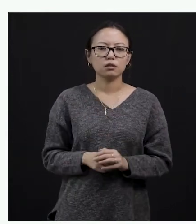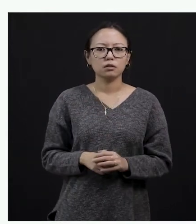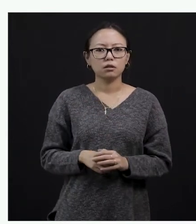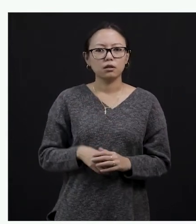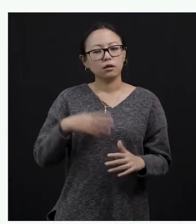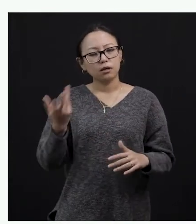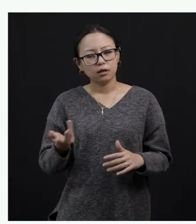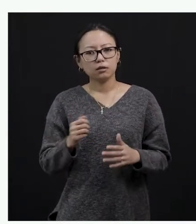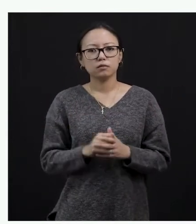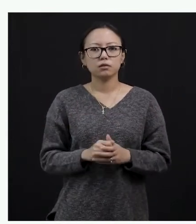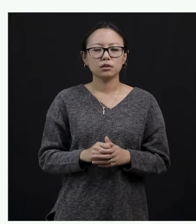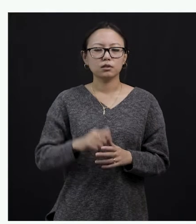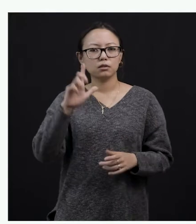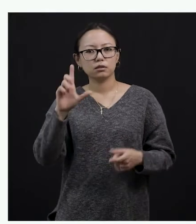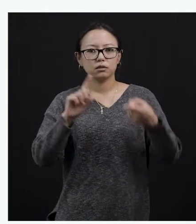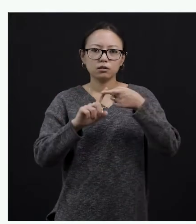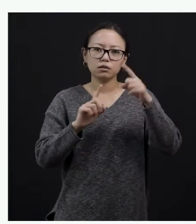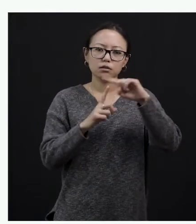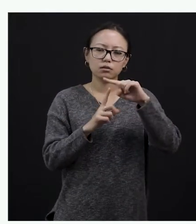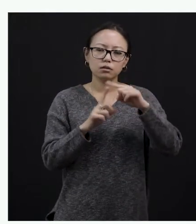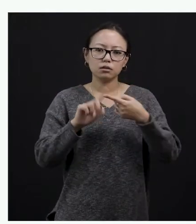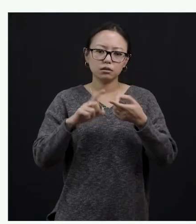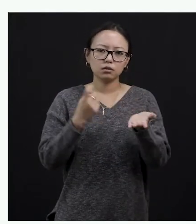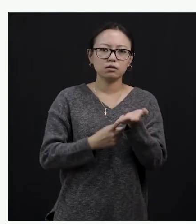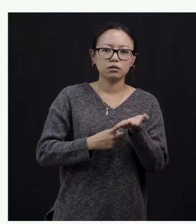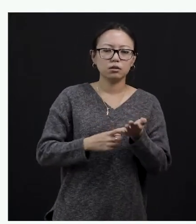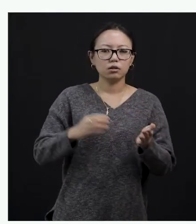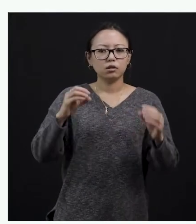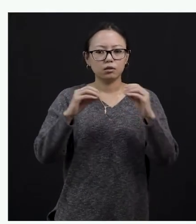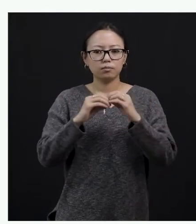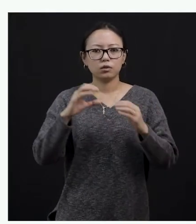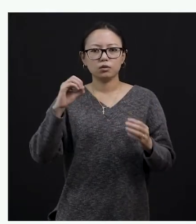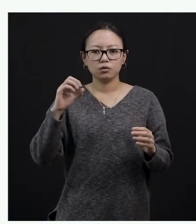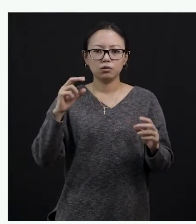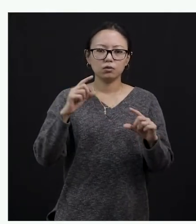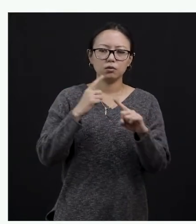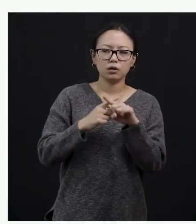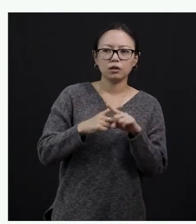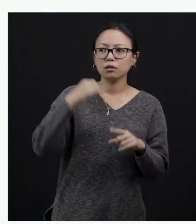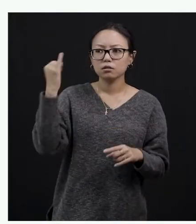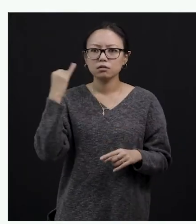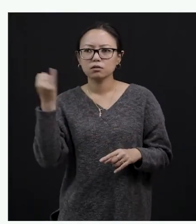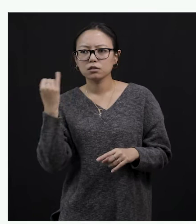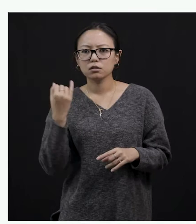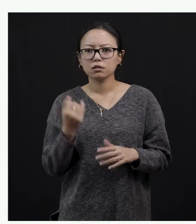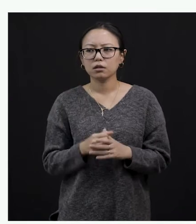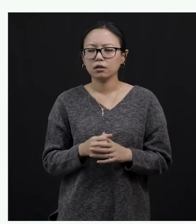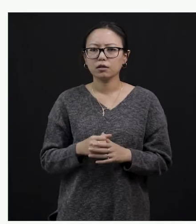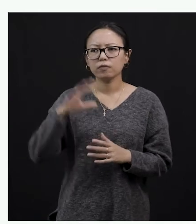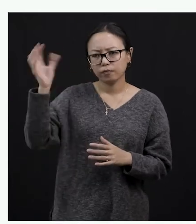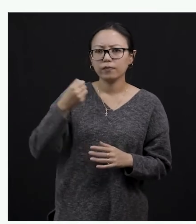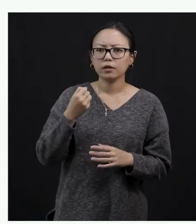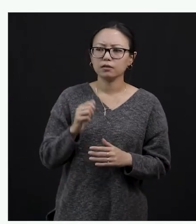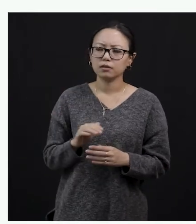any letter box around your place. If you find one, that's very good. You can go and drop it in the letter